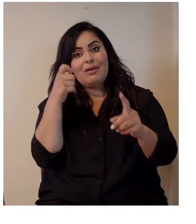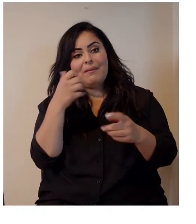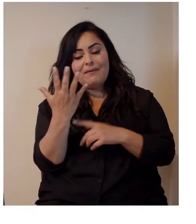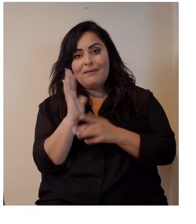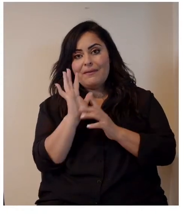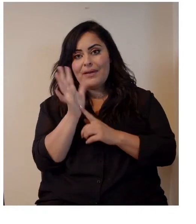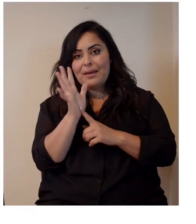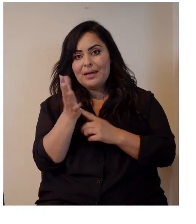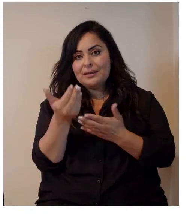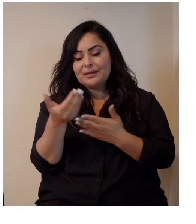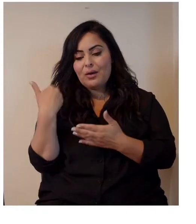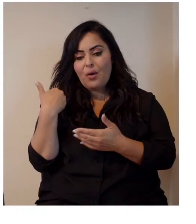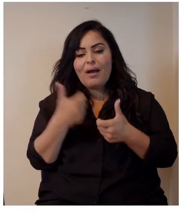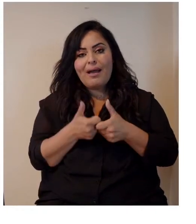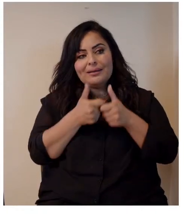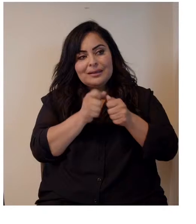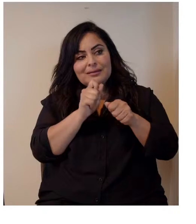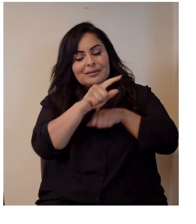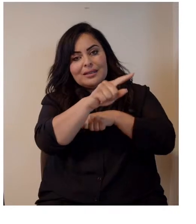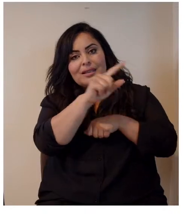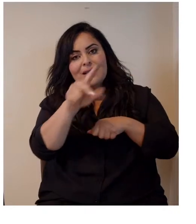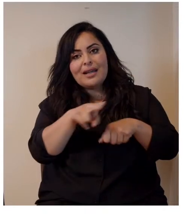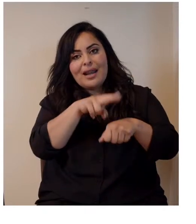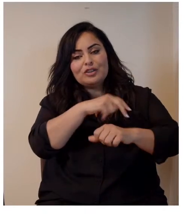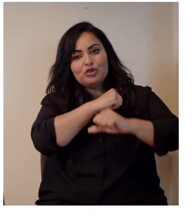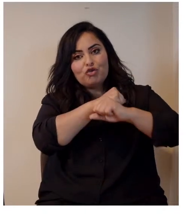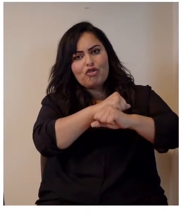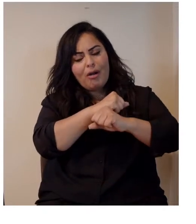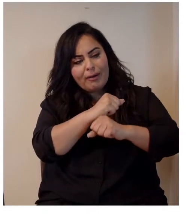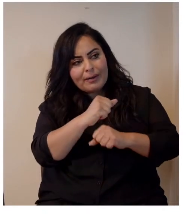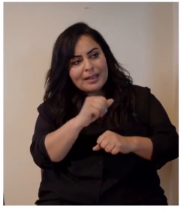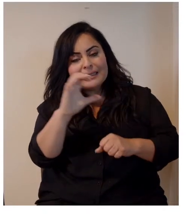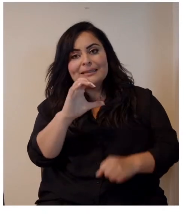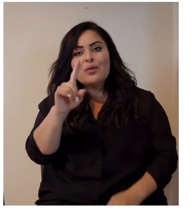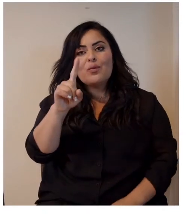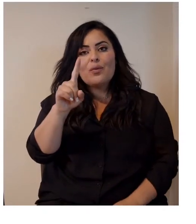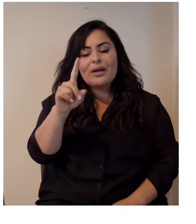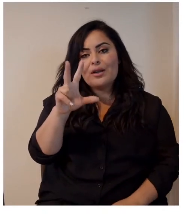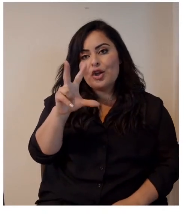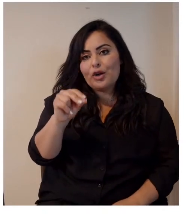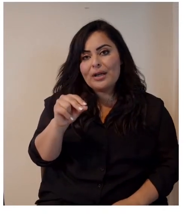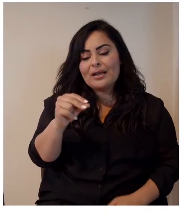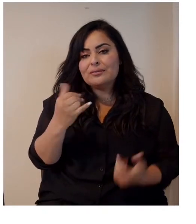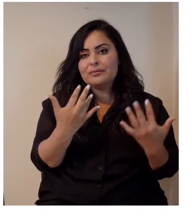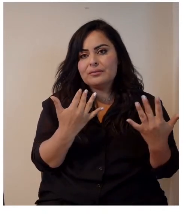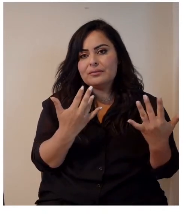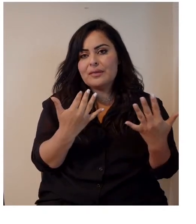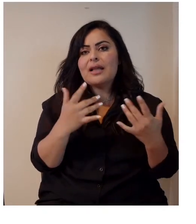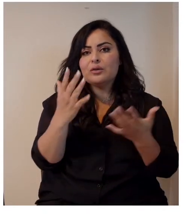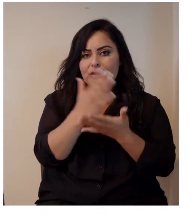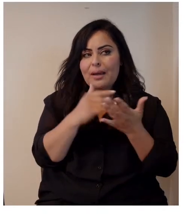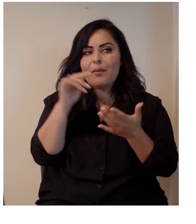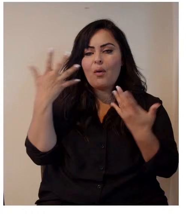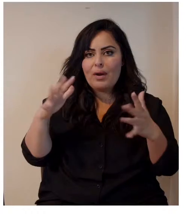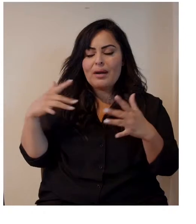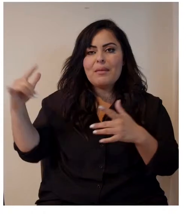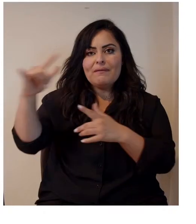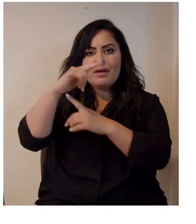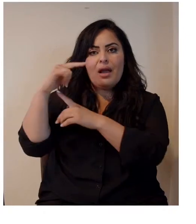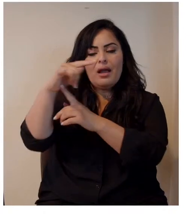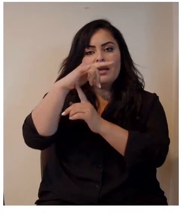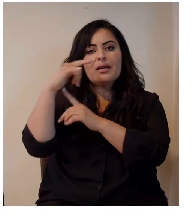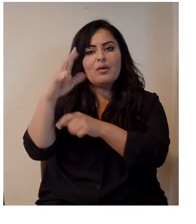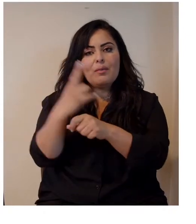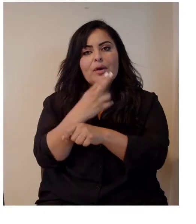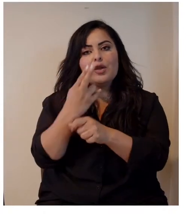text out to the National Guard folks out there. Those C-130s are stood up. They have been flying and will continue